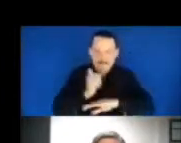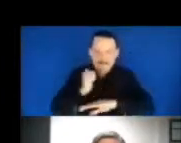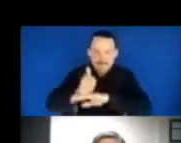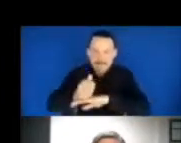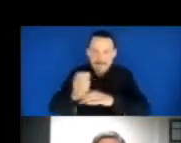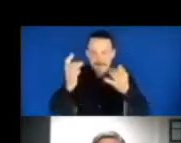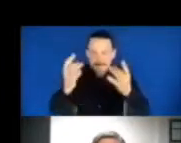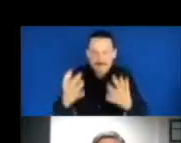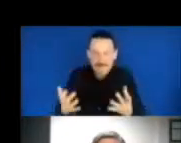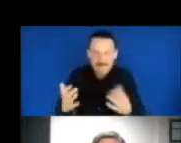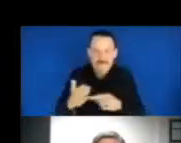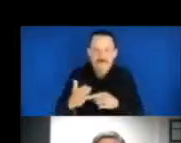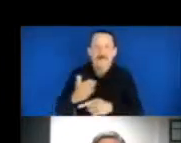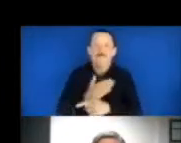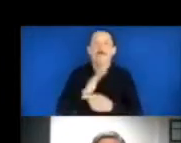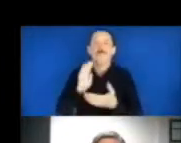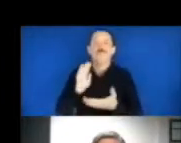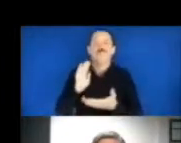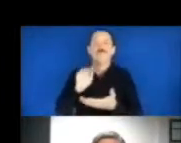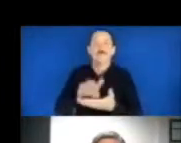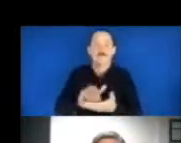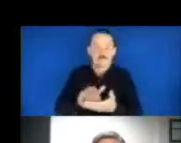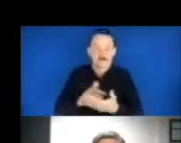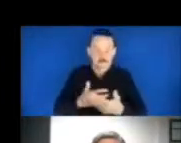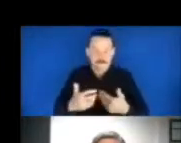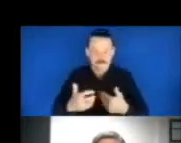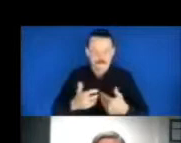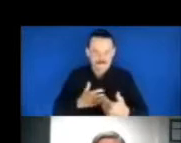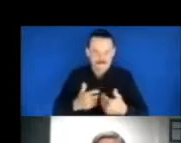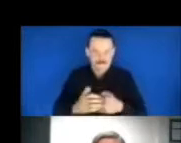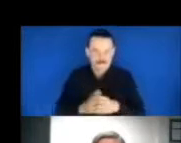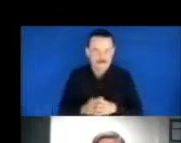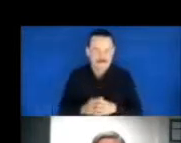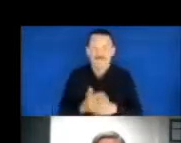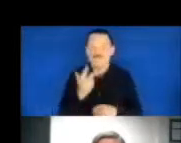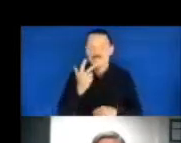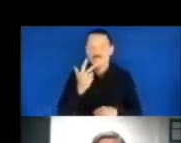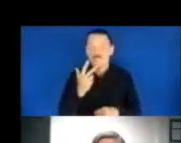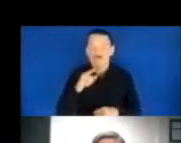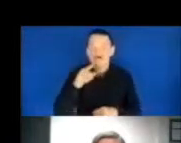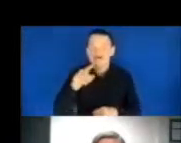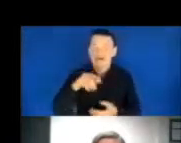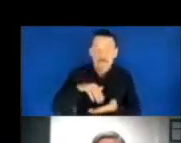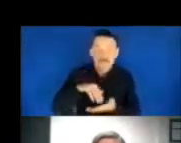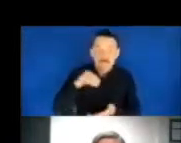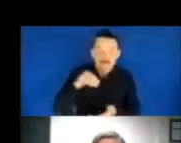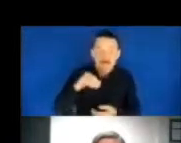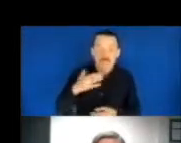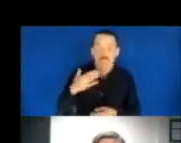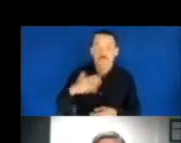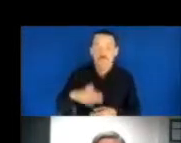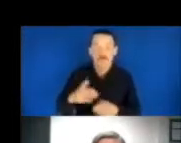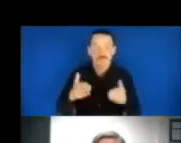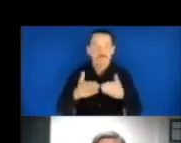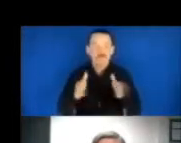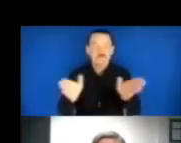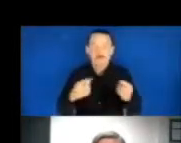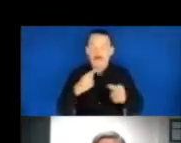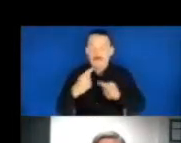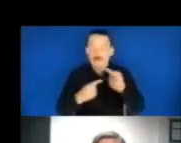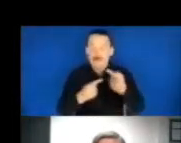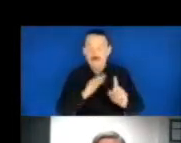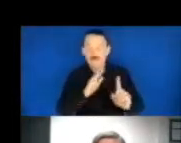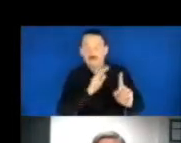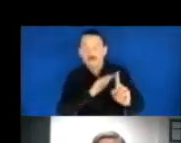that if you're just a student looking for general information or a